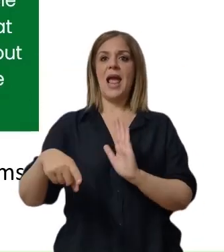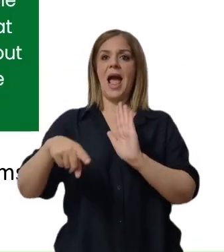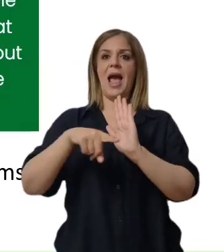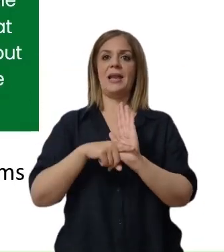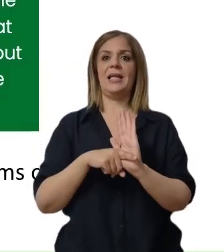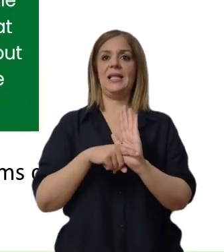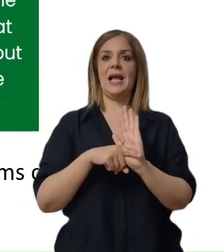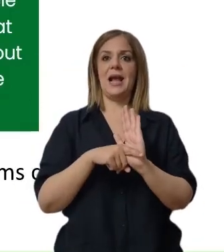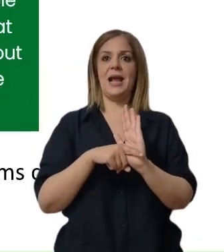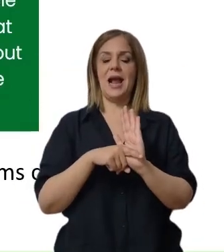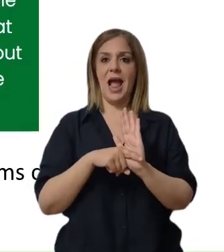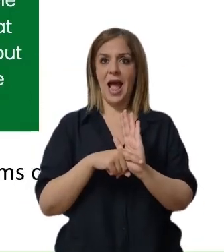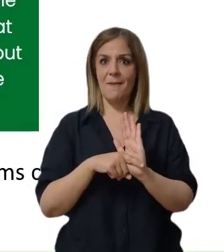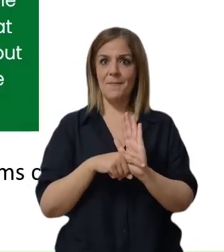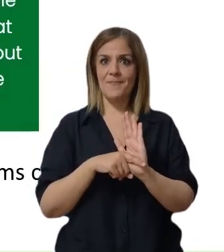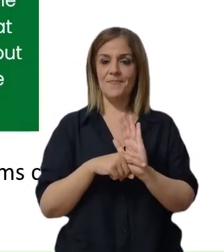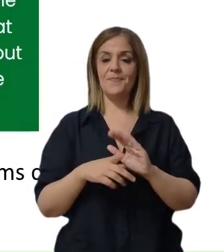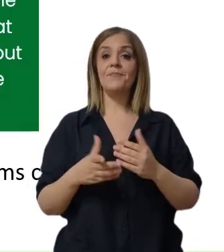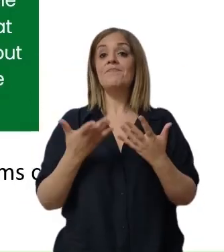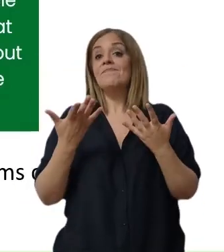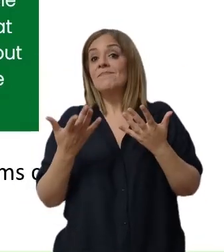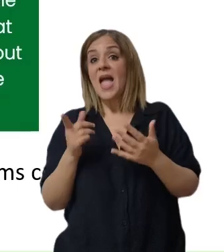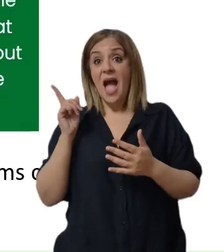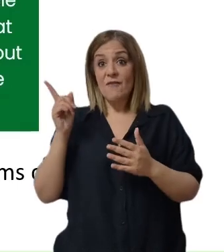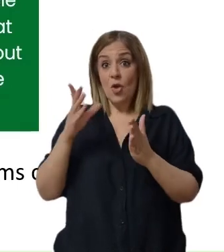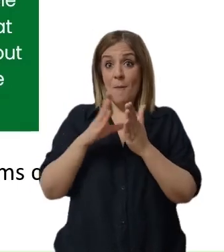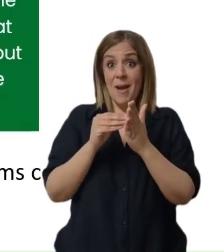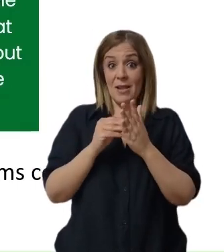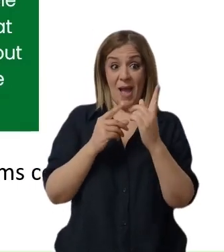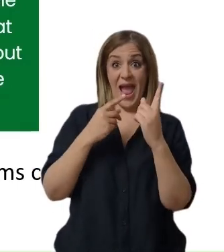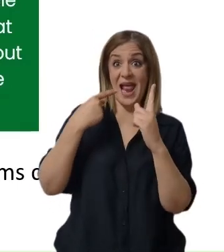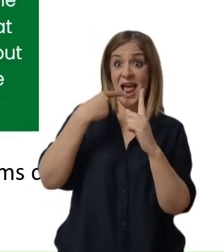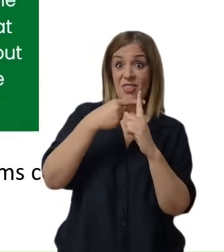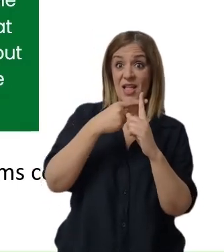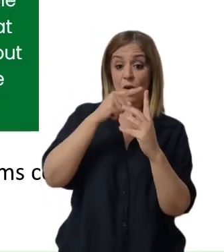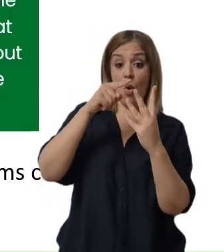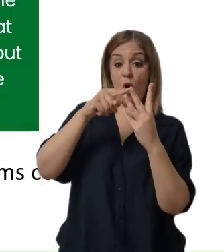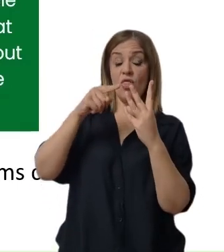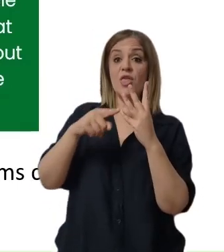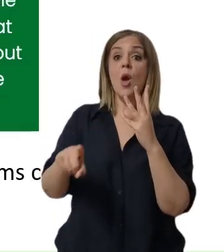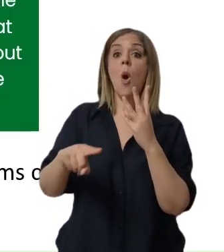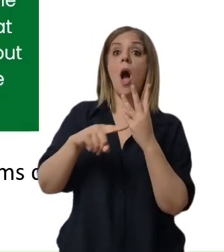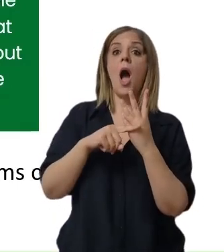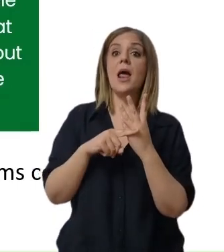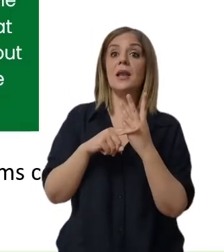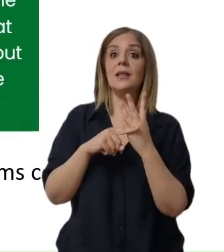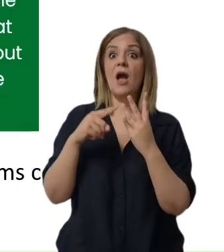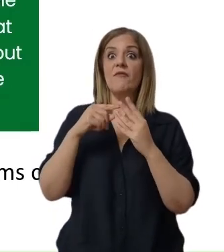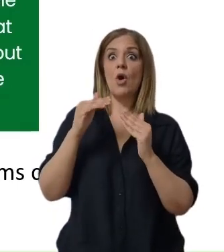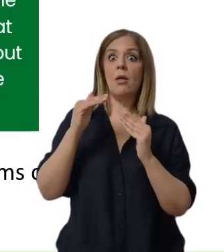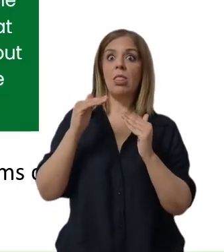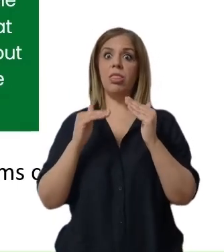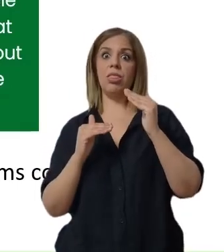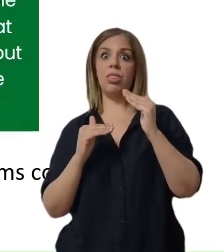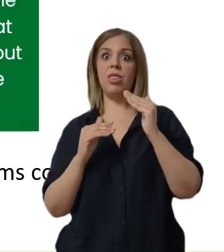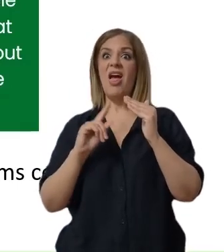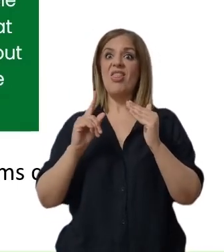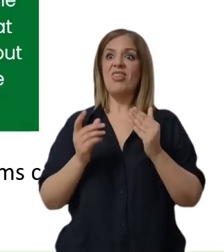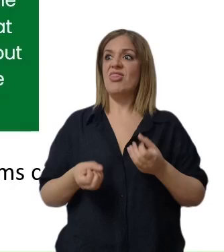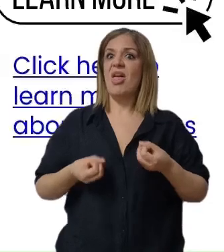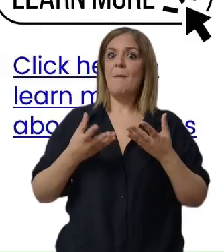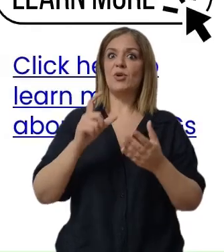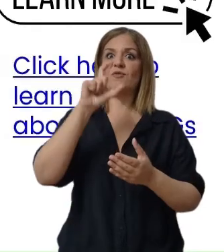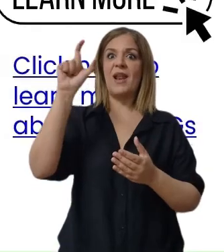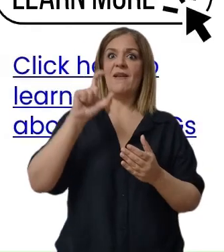of society. So this example here is an unsustainable